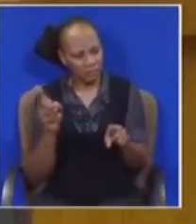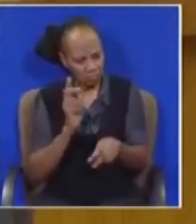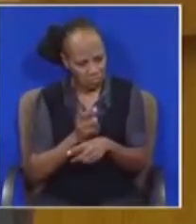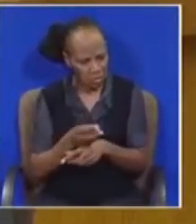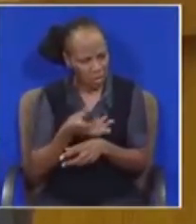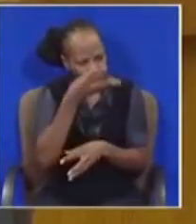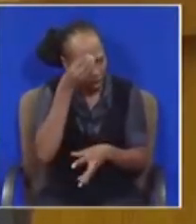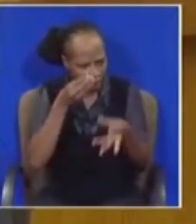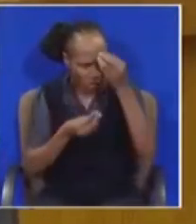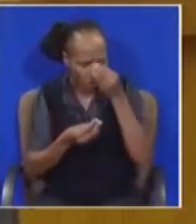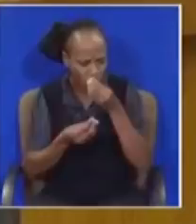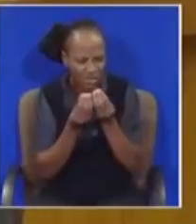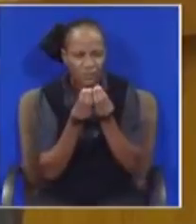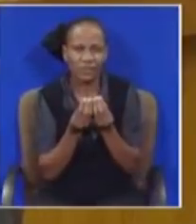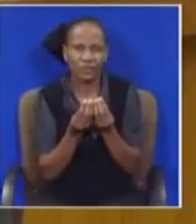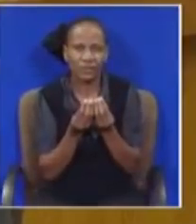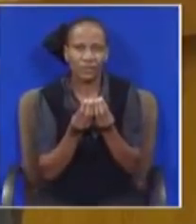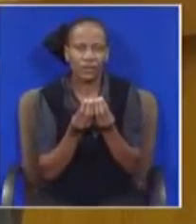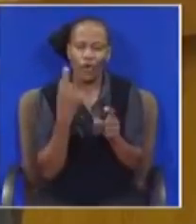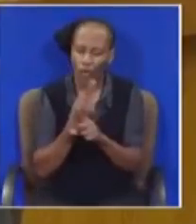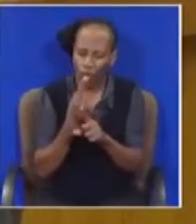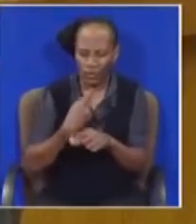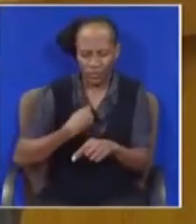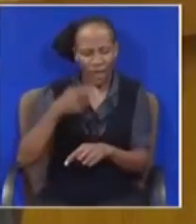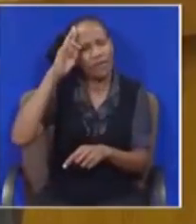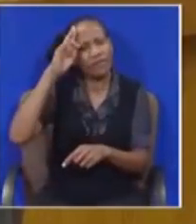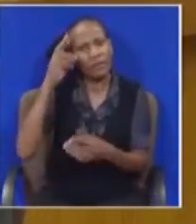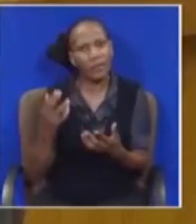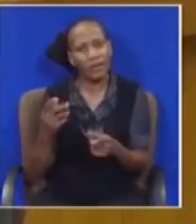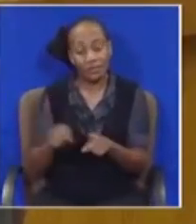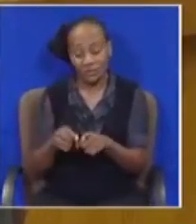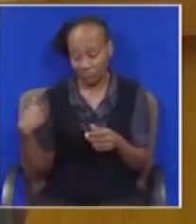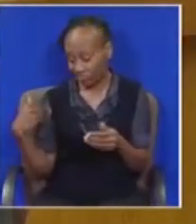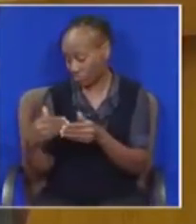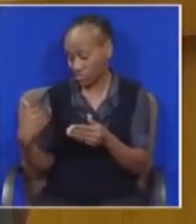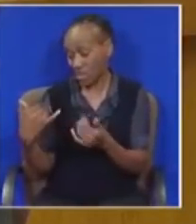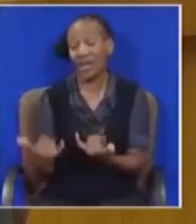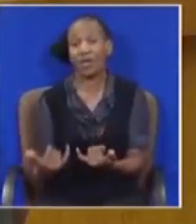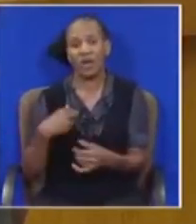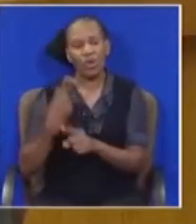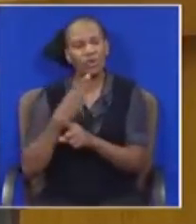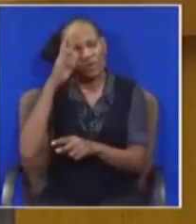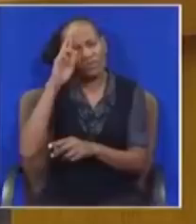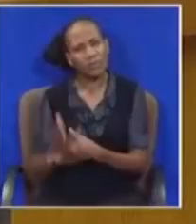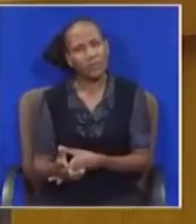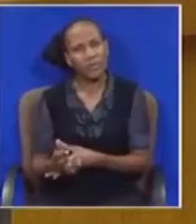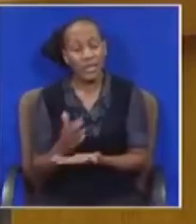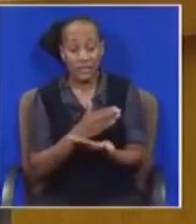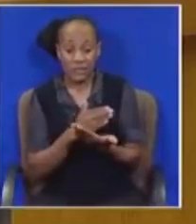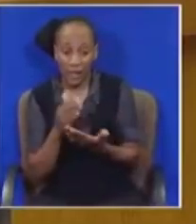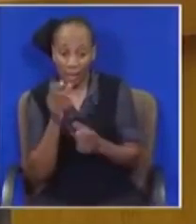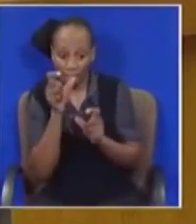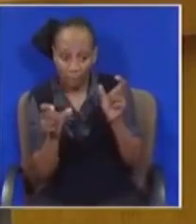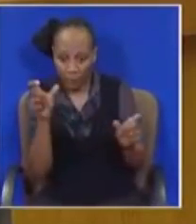me, which I have kept remembering, especially in the recent period, that those of us